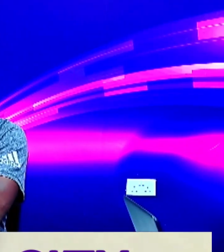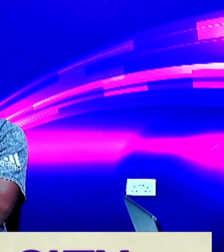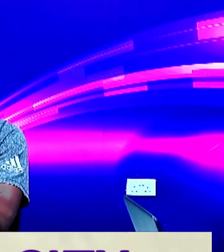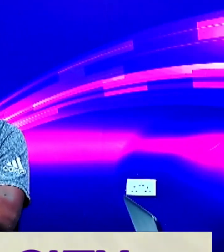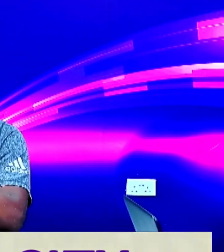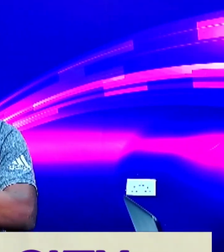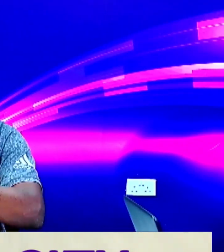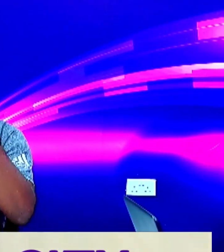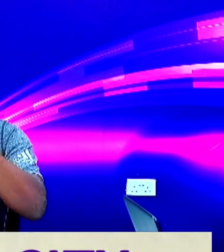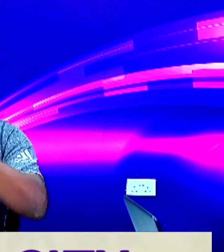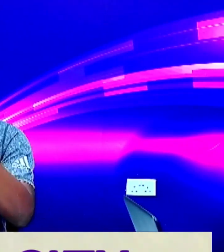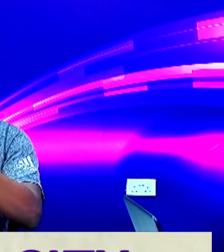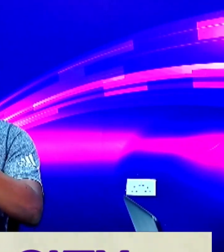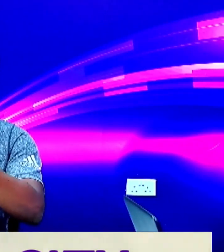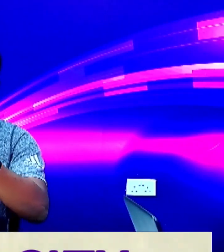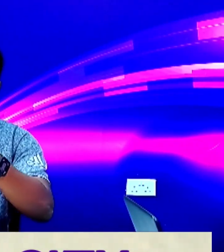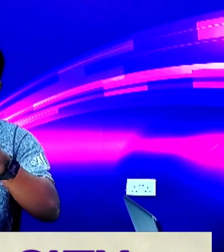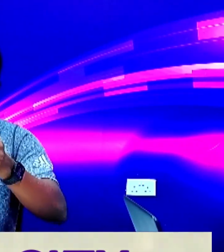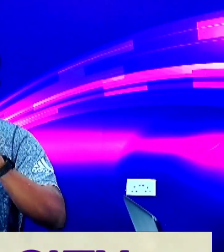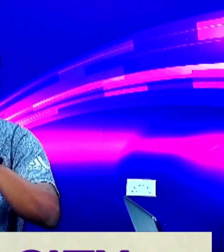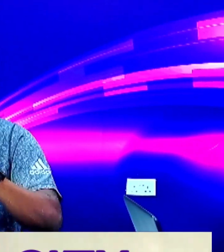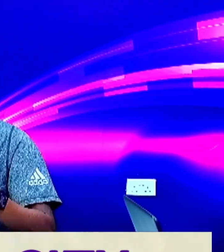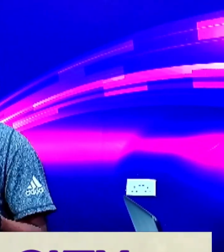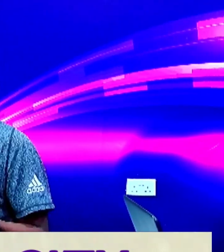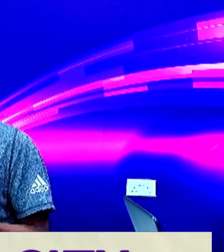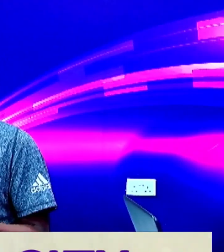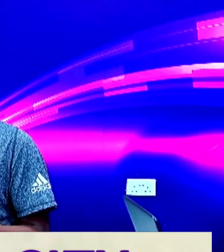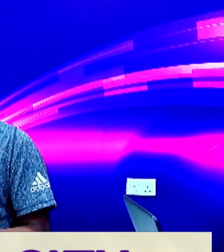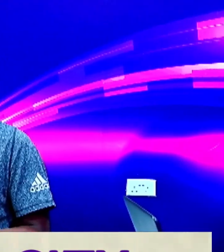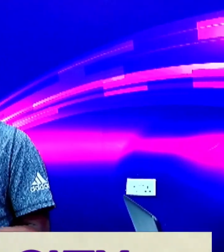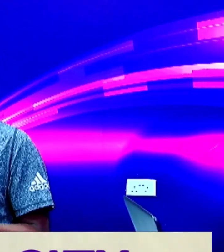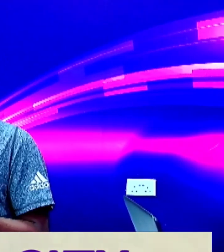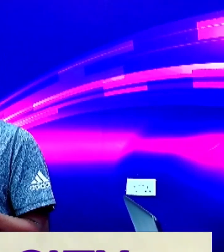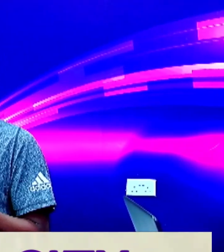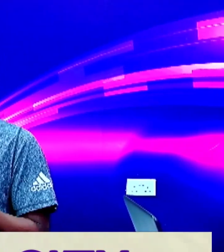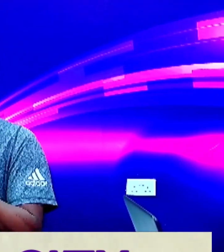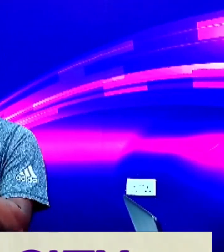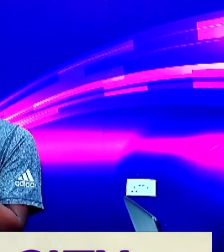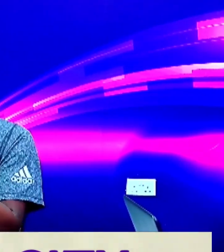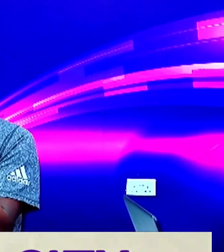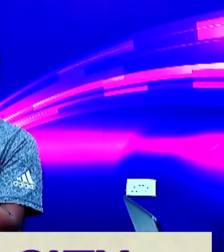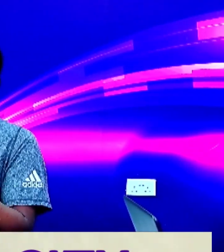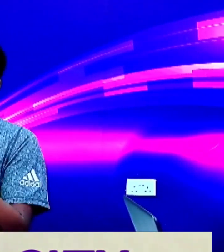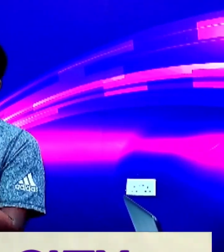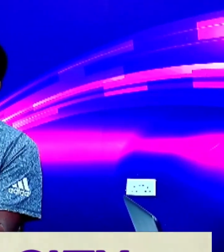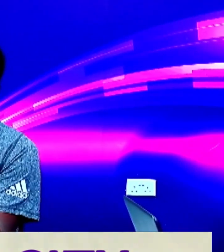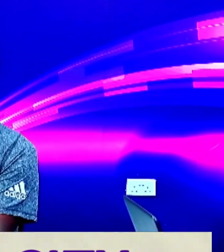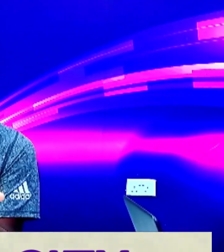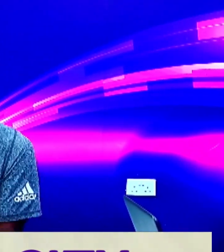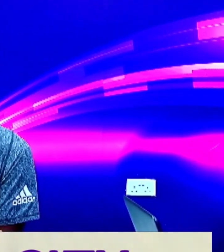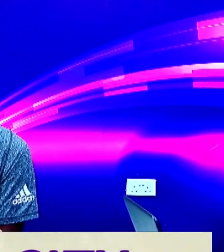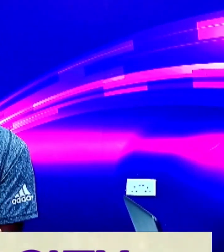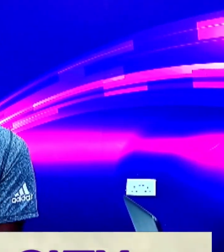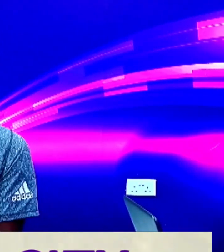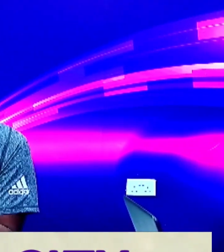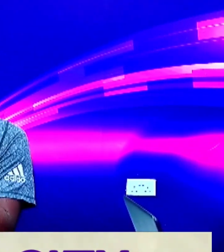forward. So this time it will be a very high competition than the previous seasons. So, but again, I'm